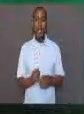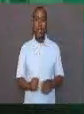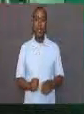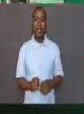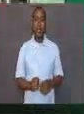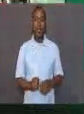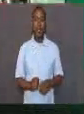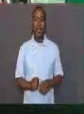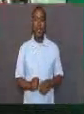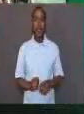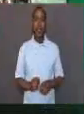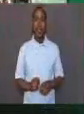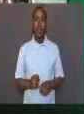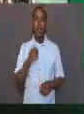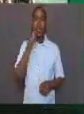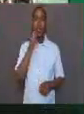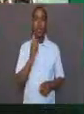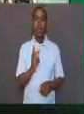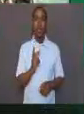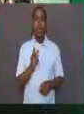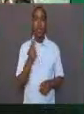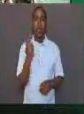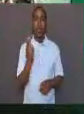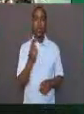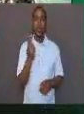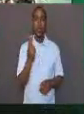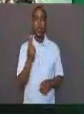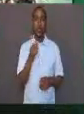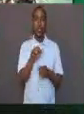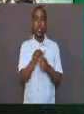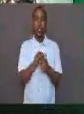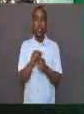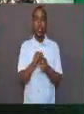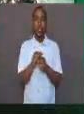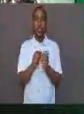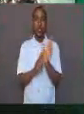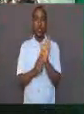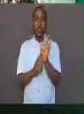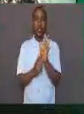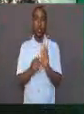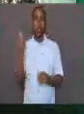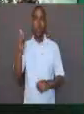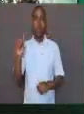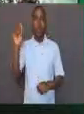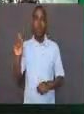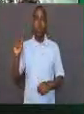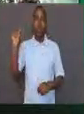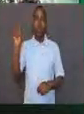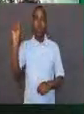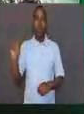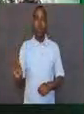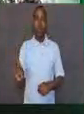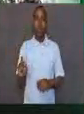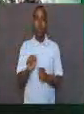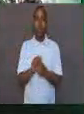water. The women were using the soapberry endod to wash their